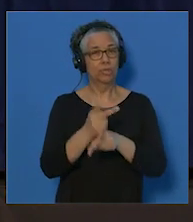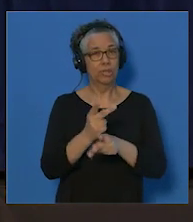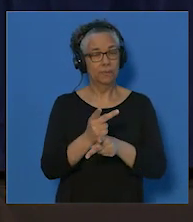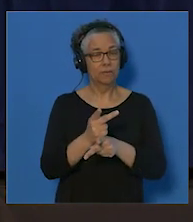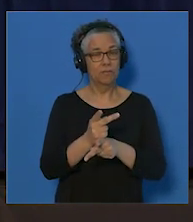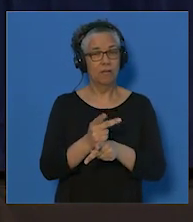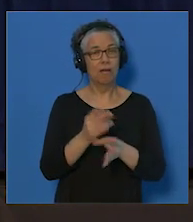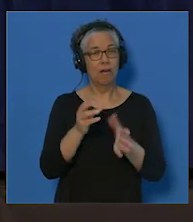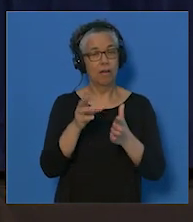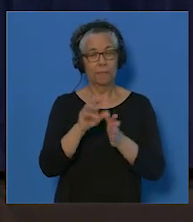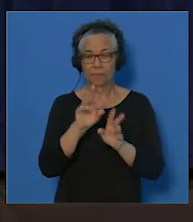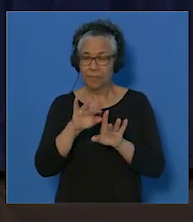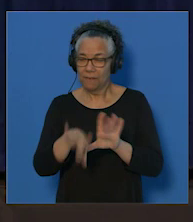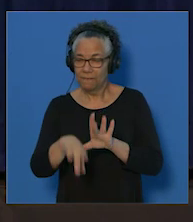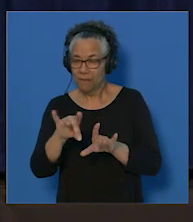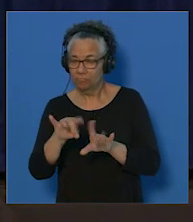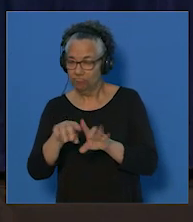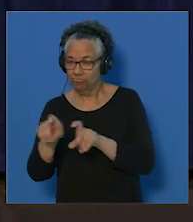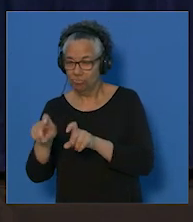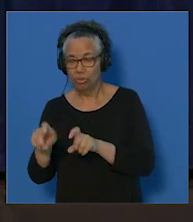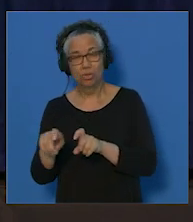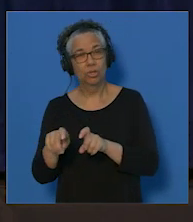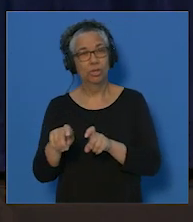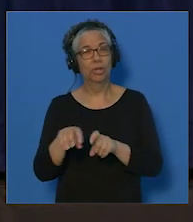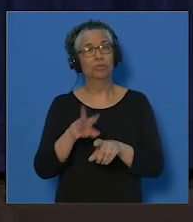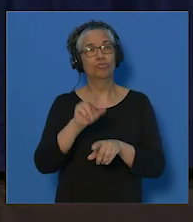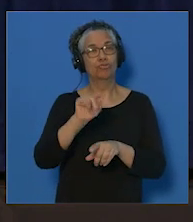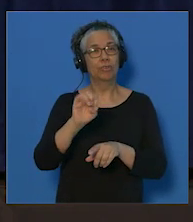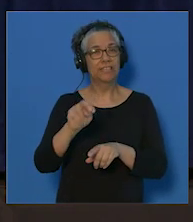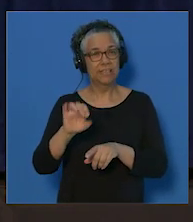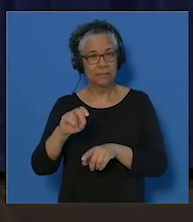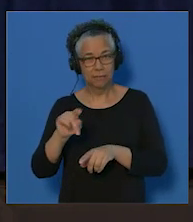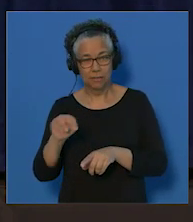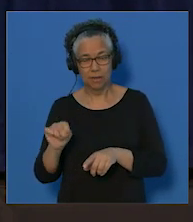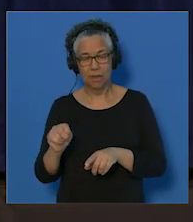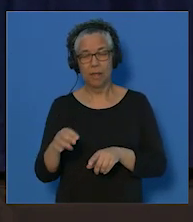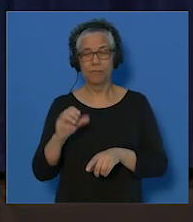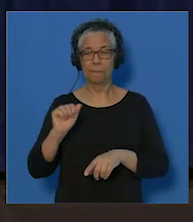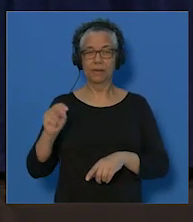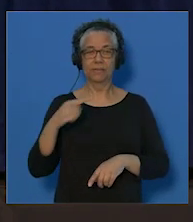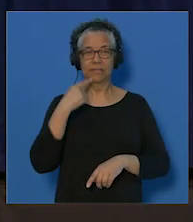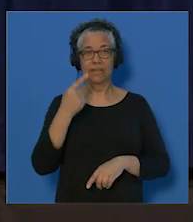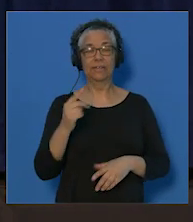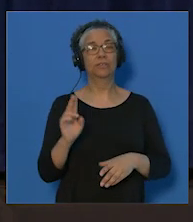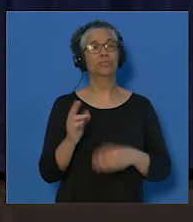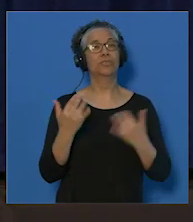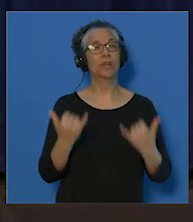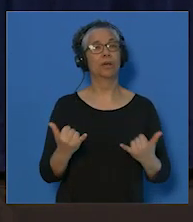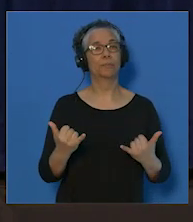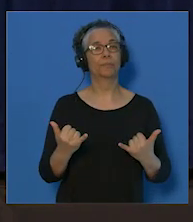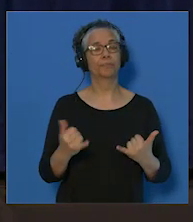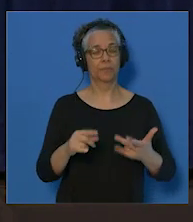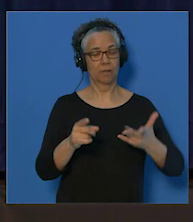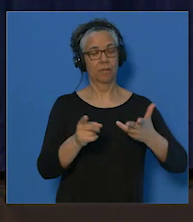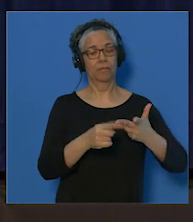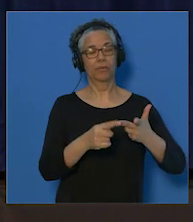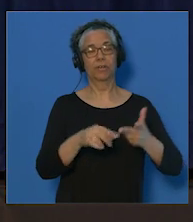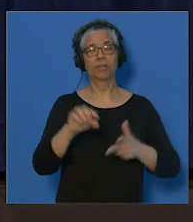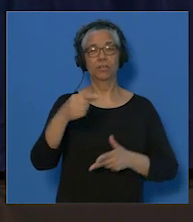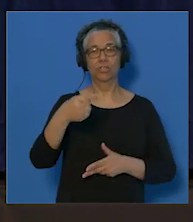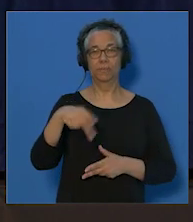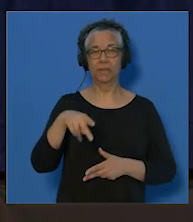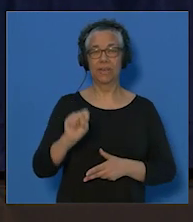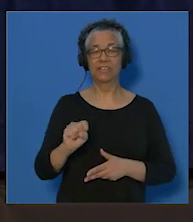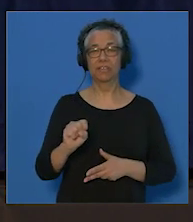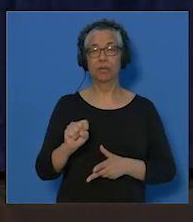Go Data platform, which the Minister of Health has also said has been brought live. Third is a GPS location tracking app